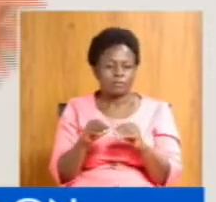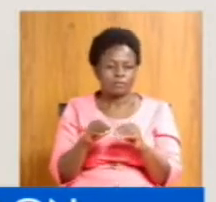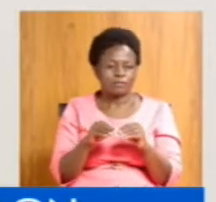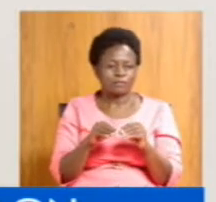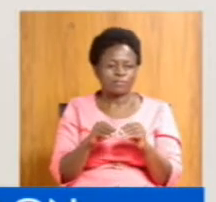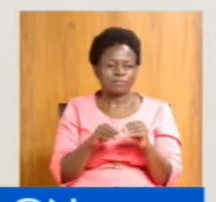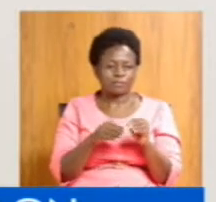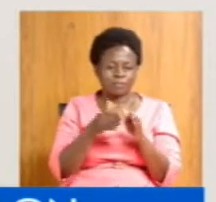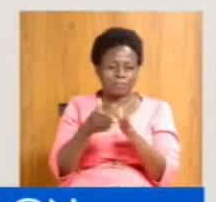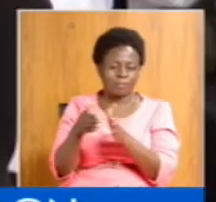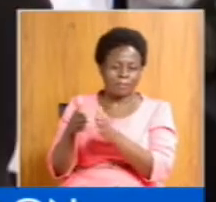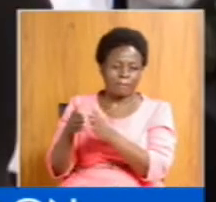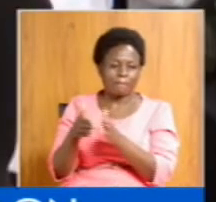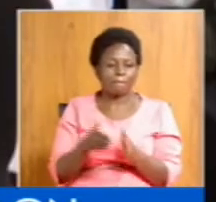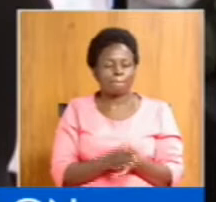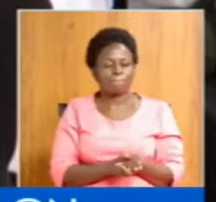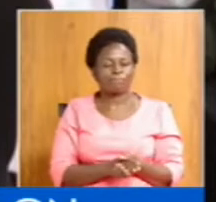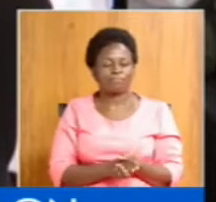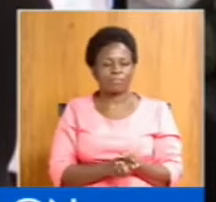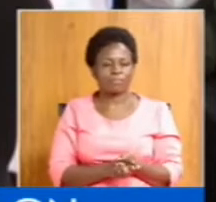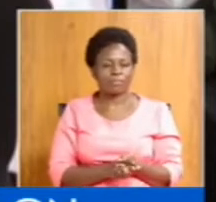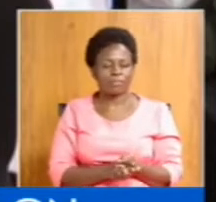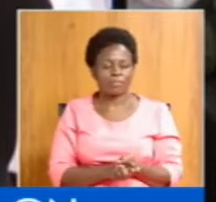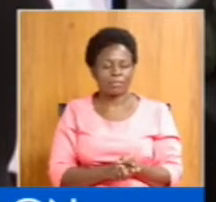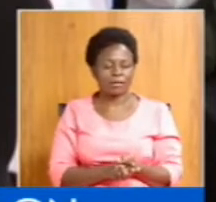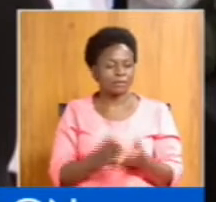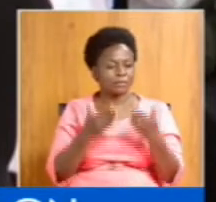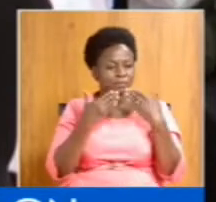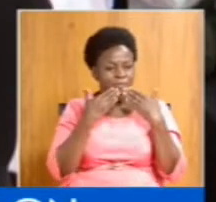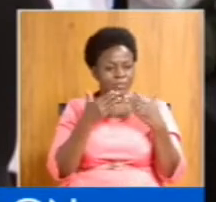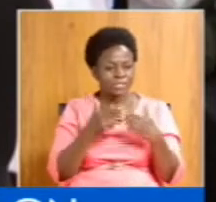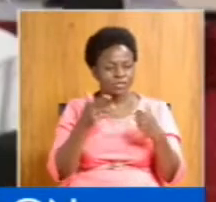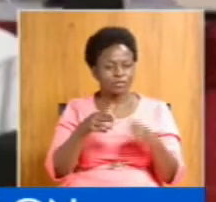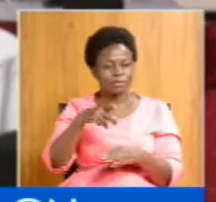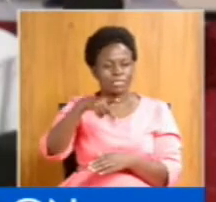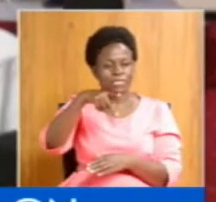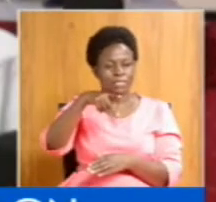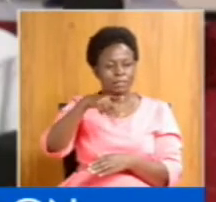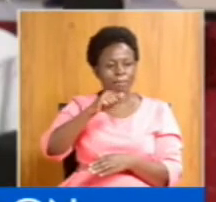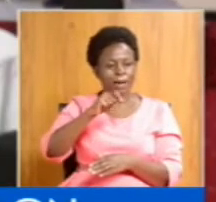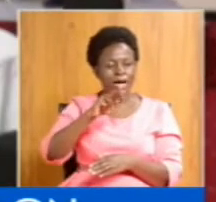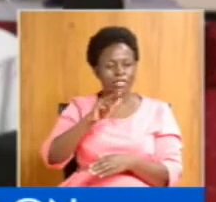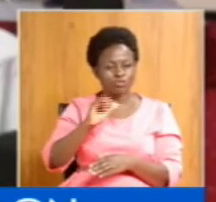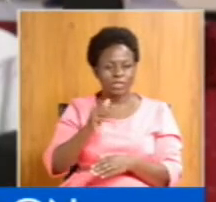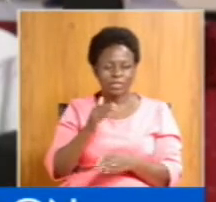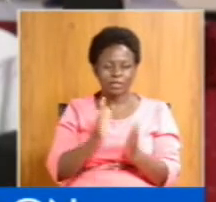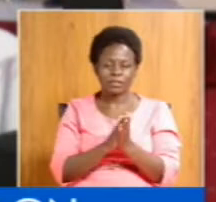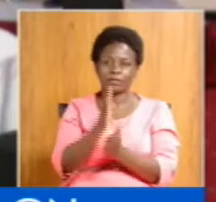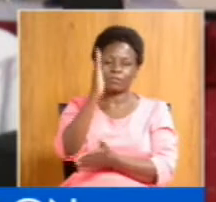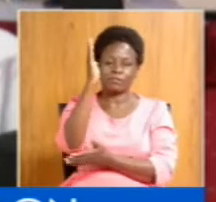let's go like that so that we continue. Okay. Yes, you're next on mine. Thank you so much, Patrick. Good afternoon to our viewers.